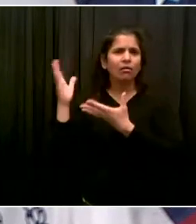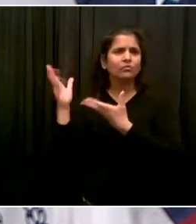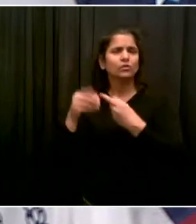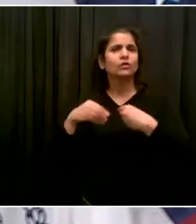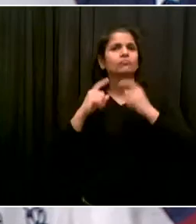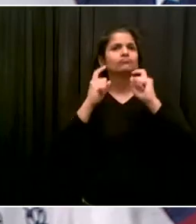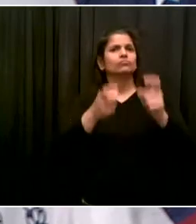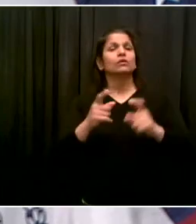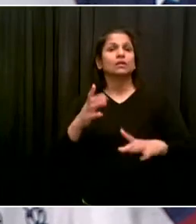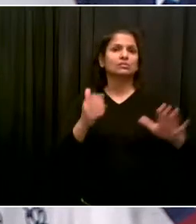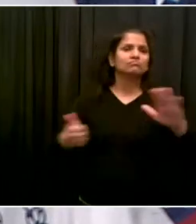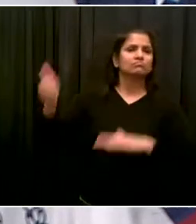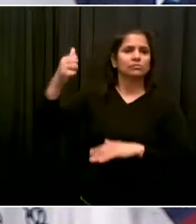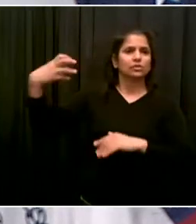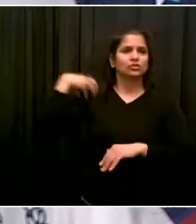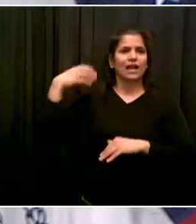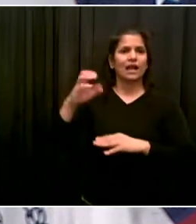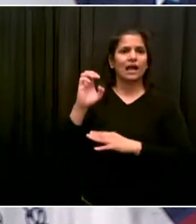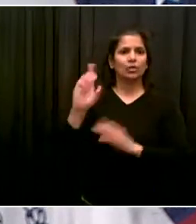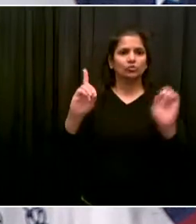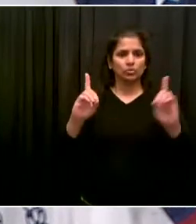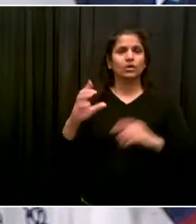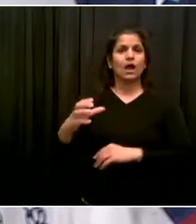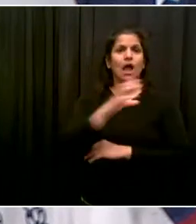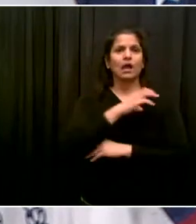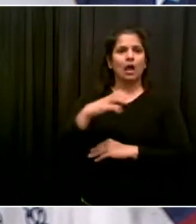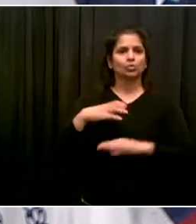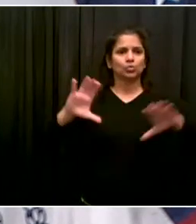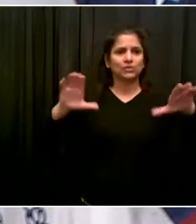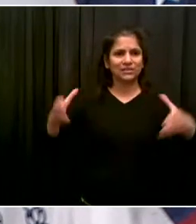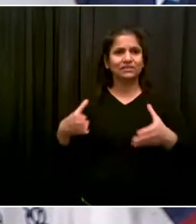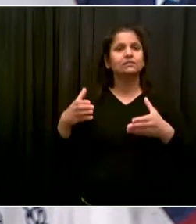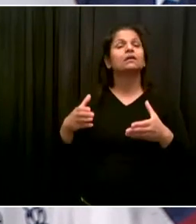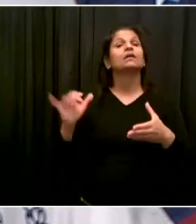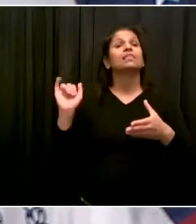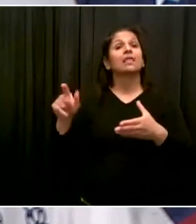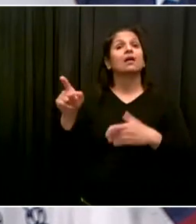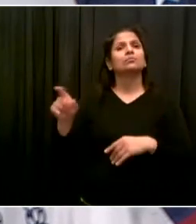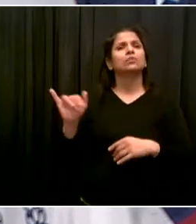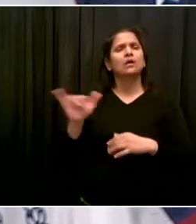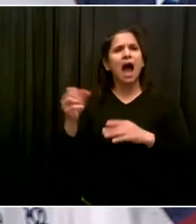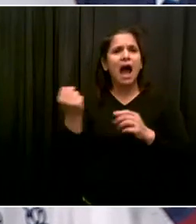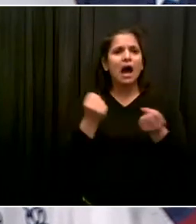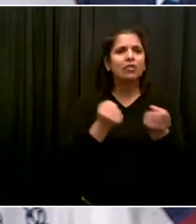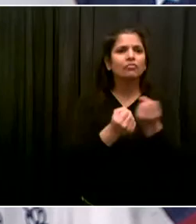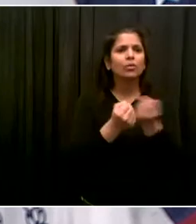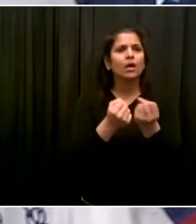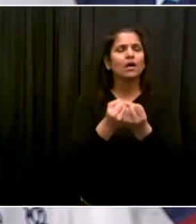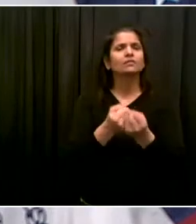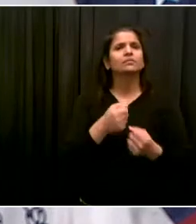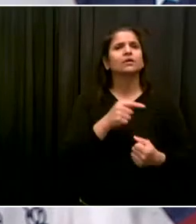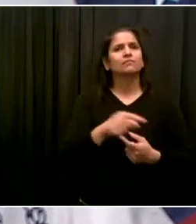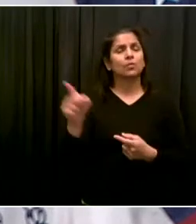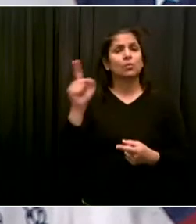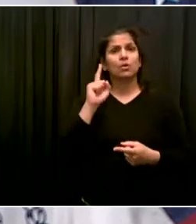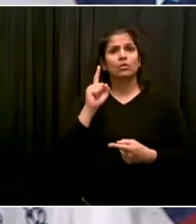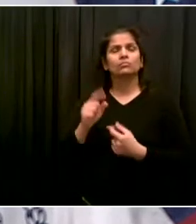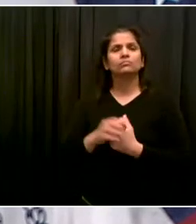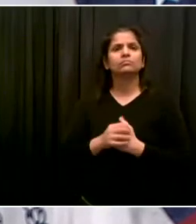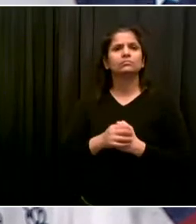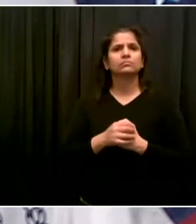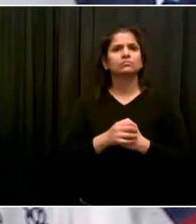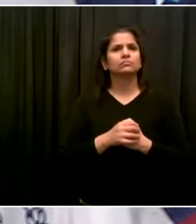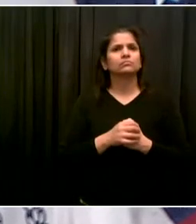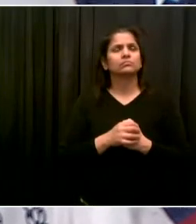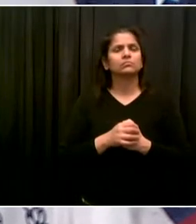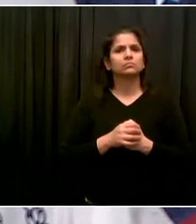City Council, he's also been a very tenacious advocate for real school funding for this